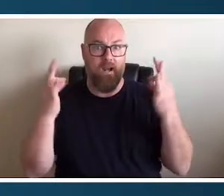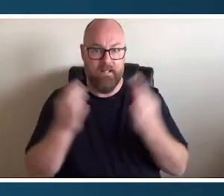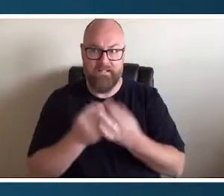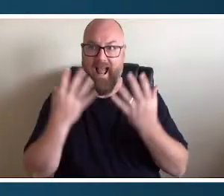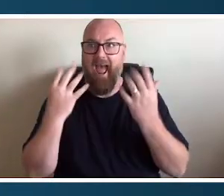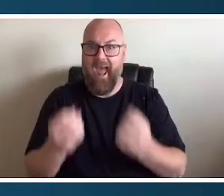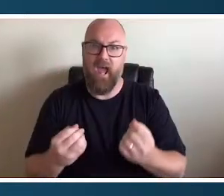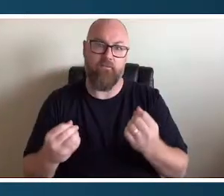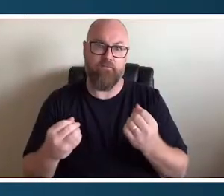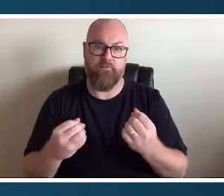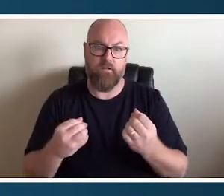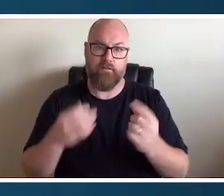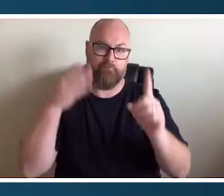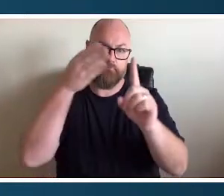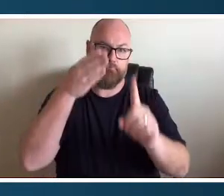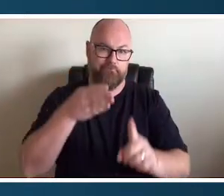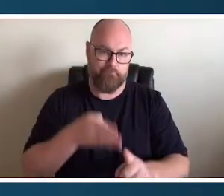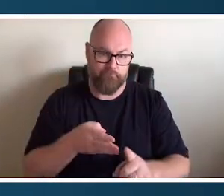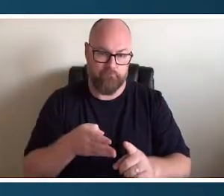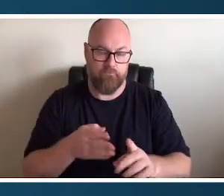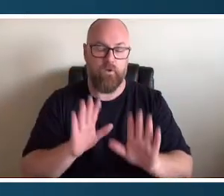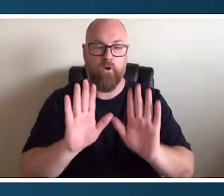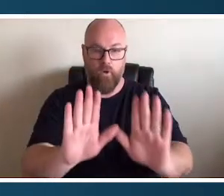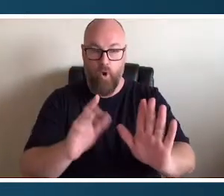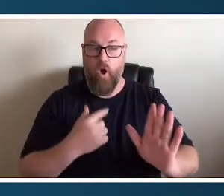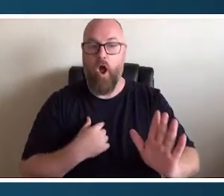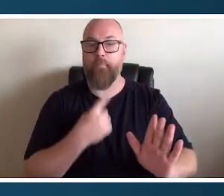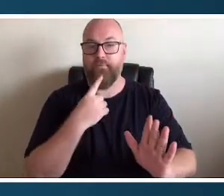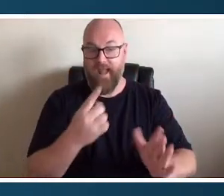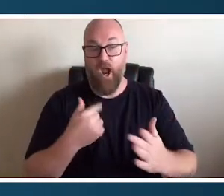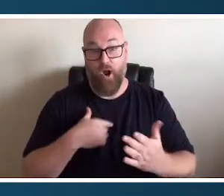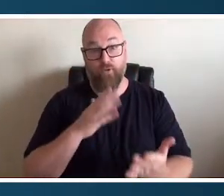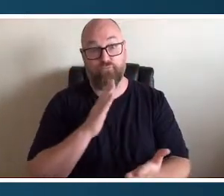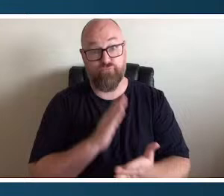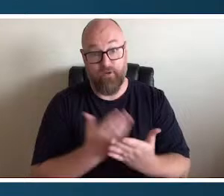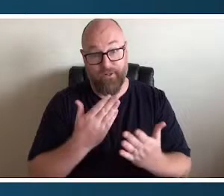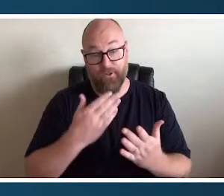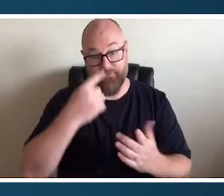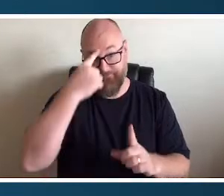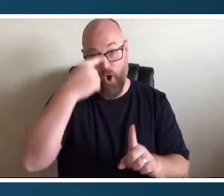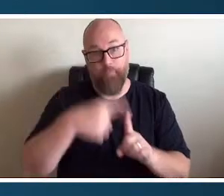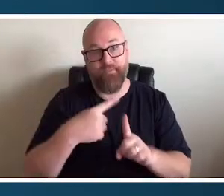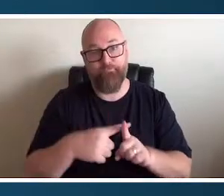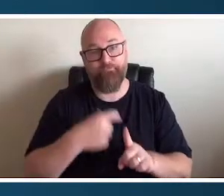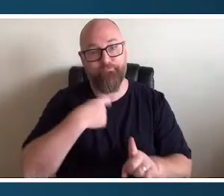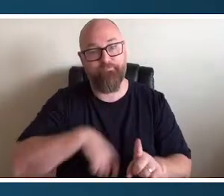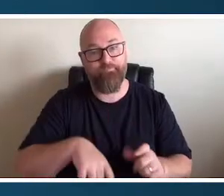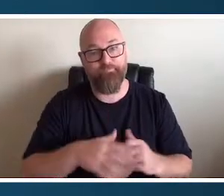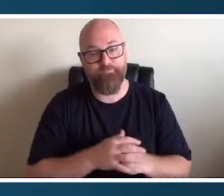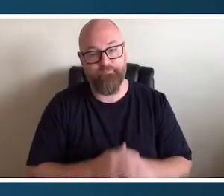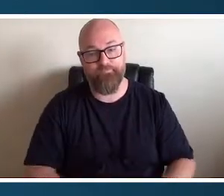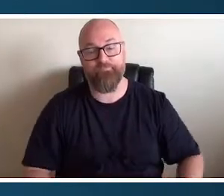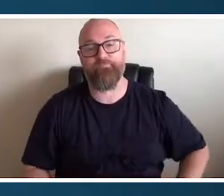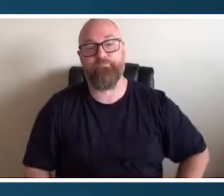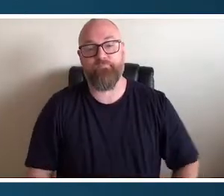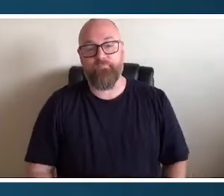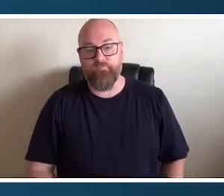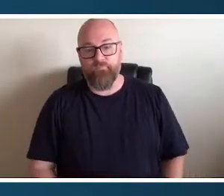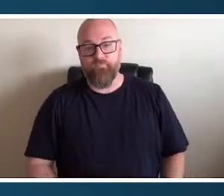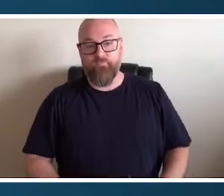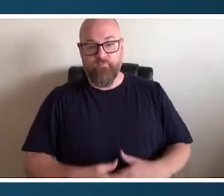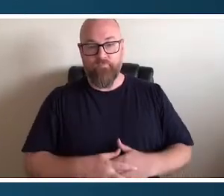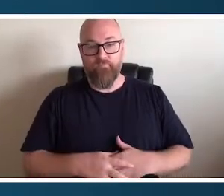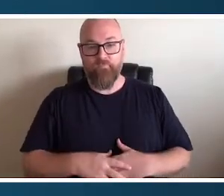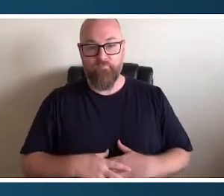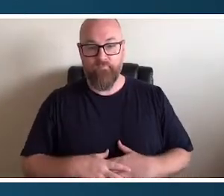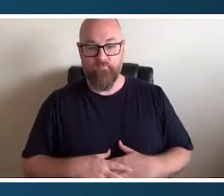Again, I'm saying this as a realistic optimist. The fact that communities talk before,